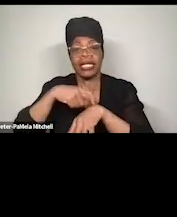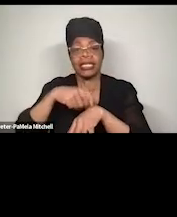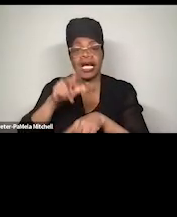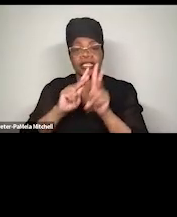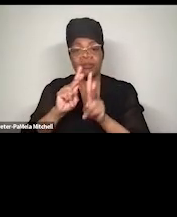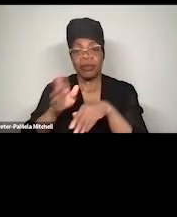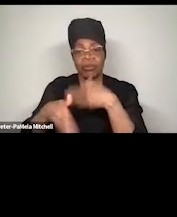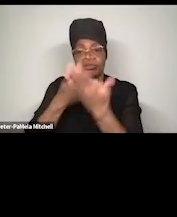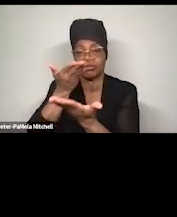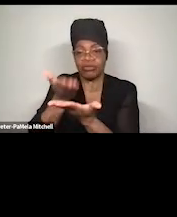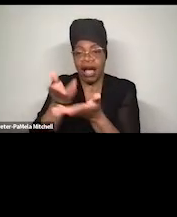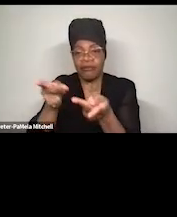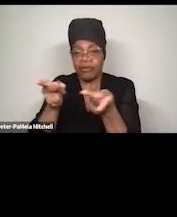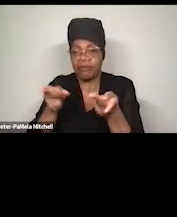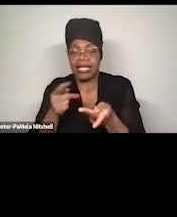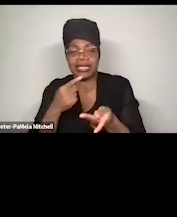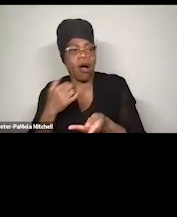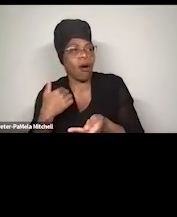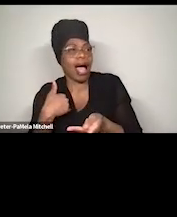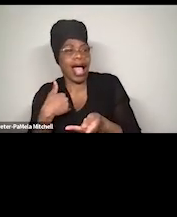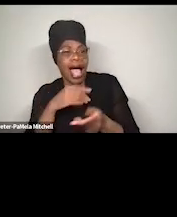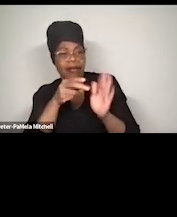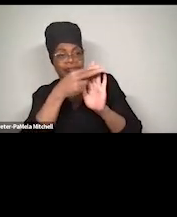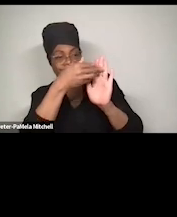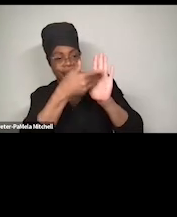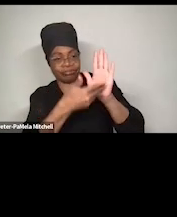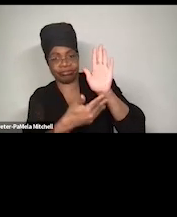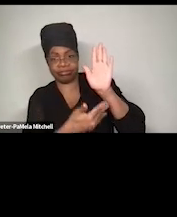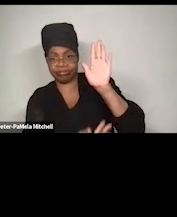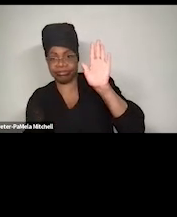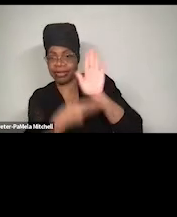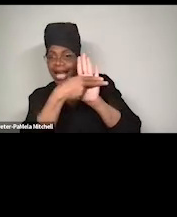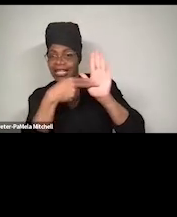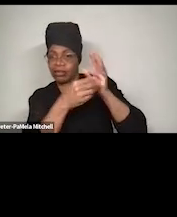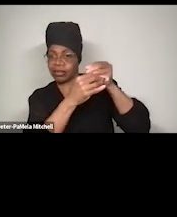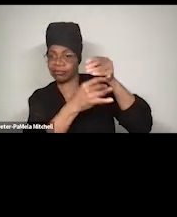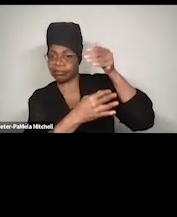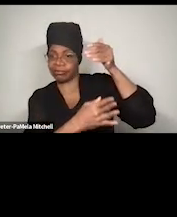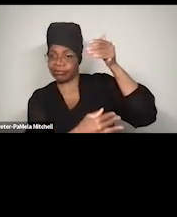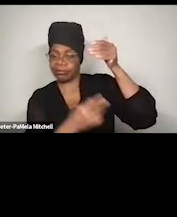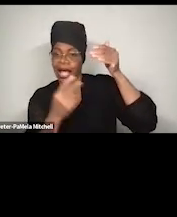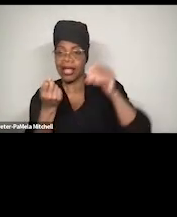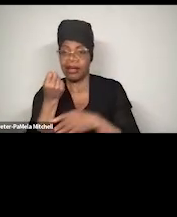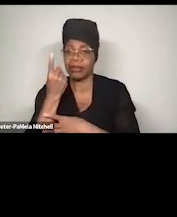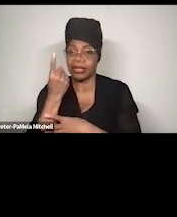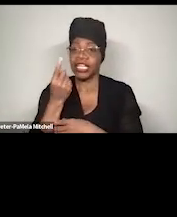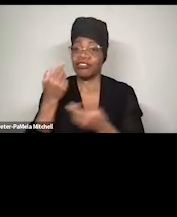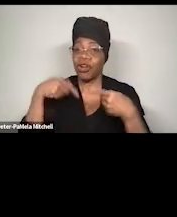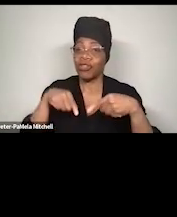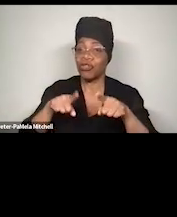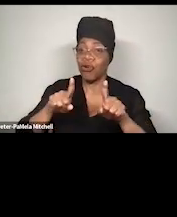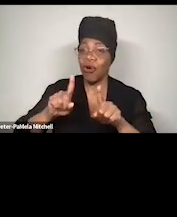space and they'll say, oh, I have all these diagnoses, and they'll list like 10 different diagnoses that they've received over the course of their